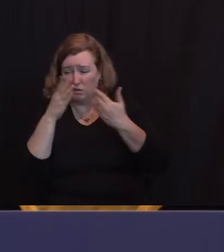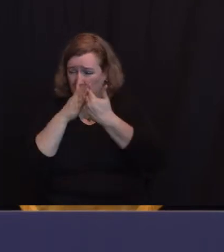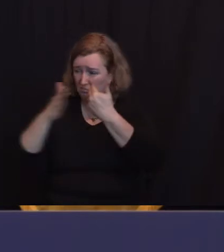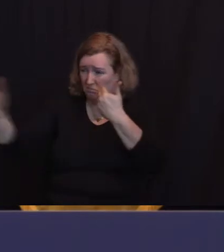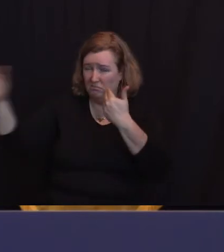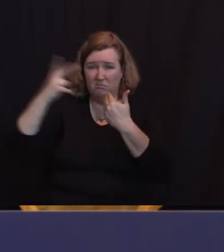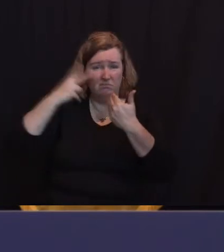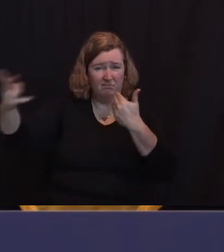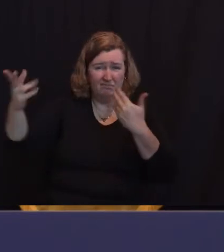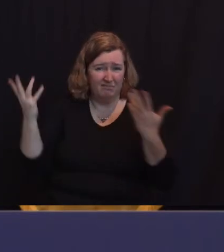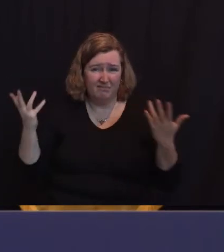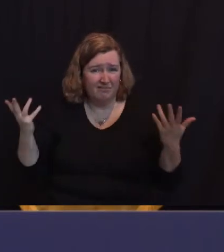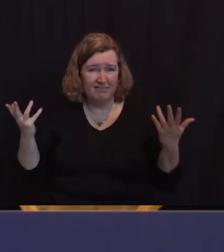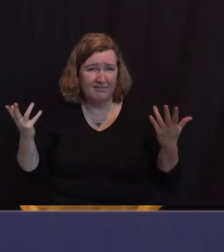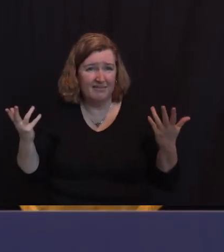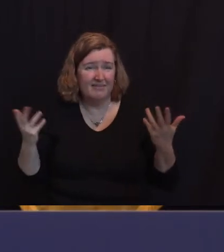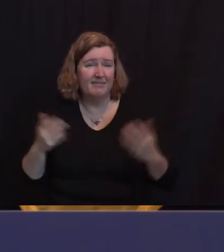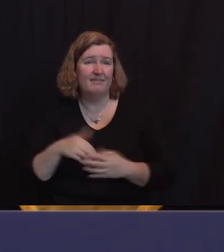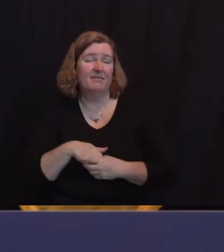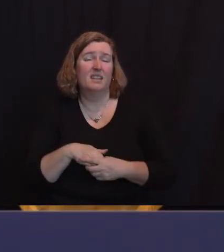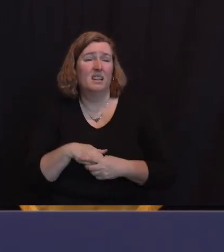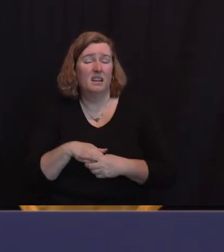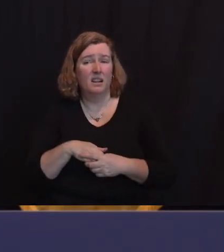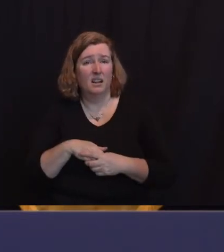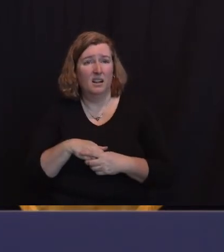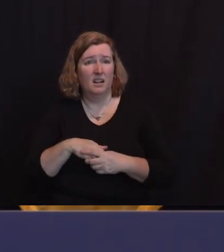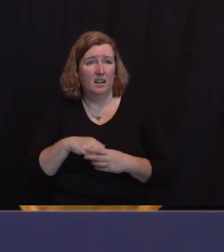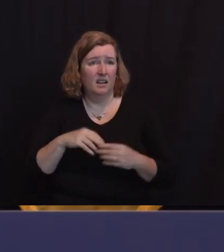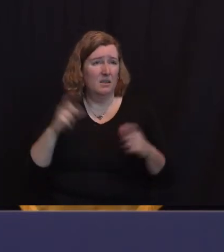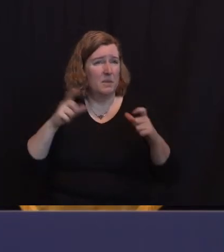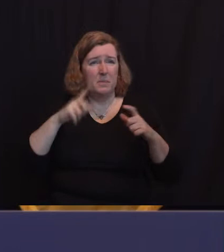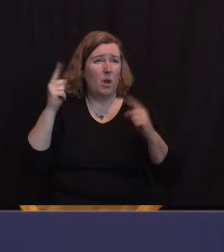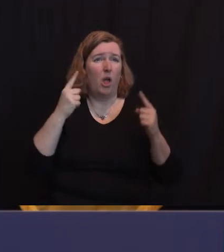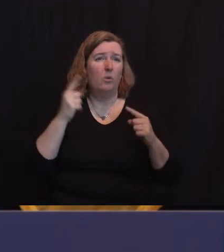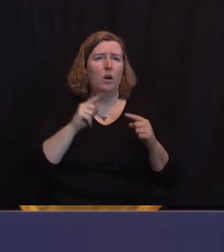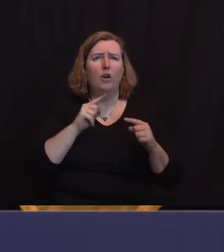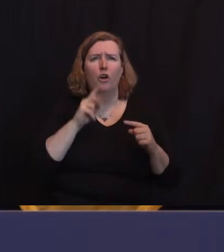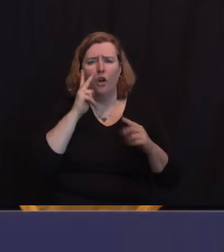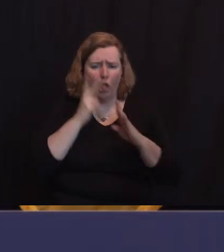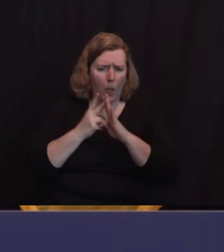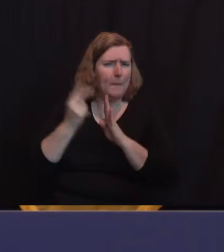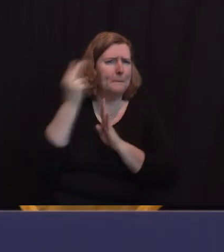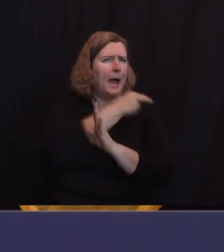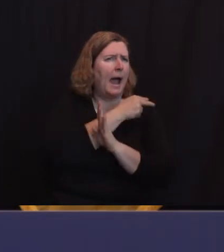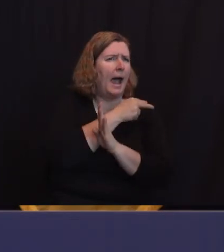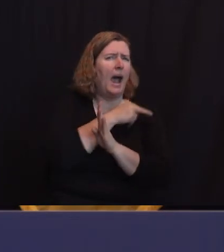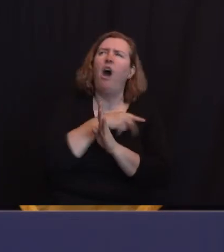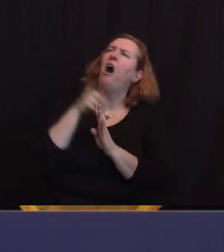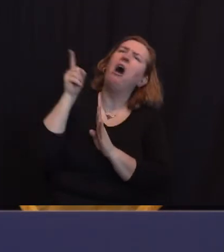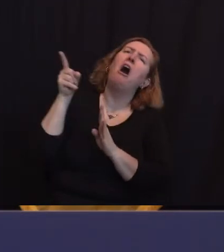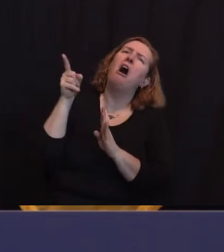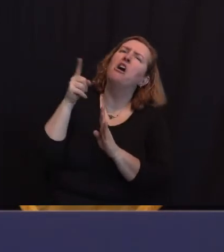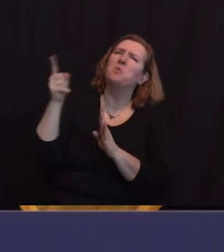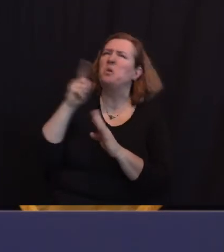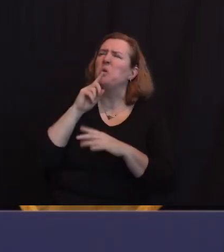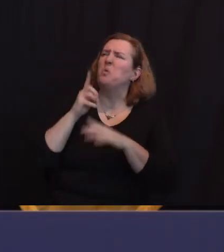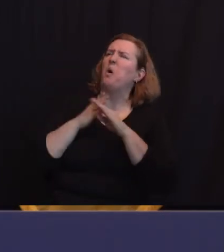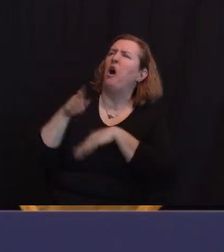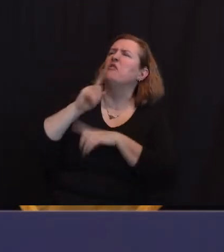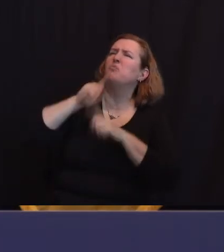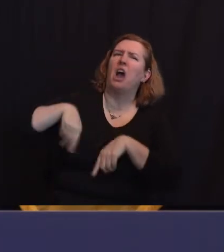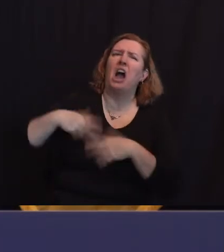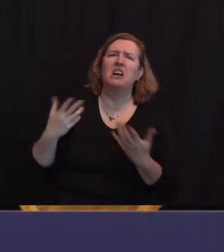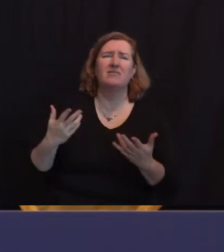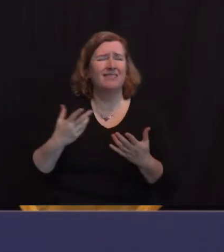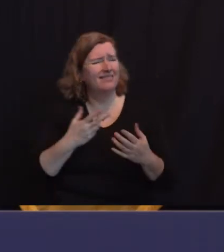I haven't heard so much Monday morning quarterbacking since Howard Cosell retired. With all due respect, we